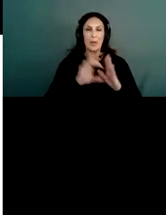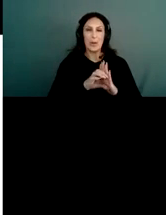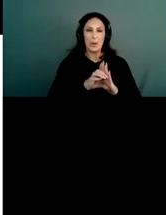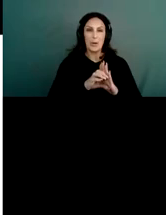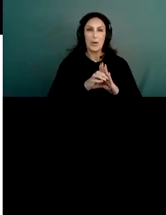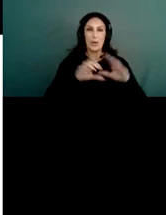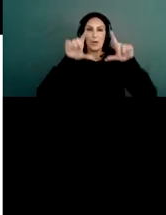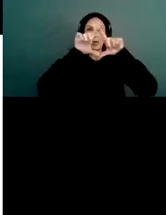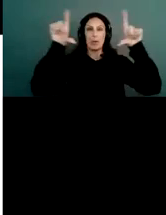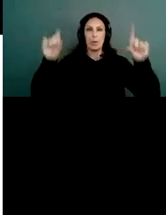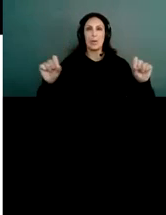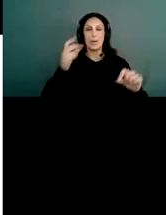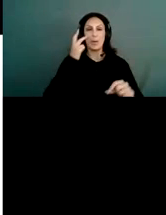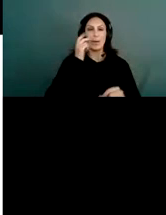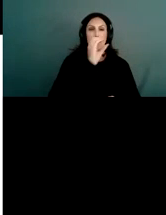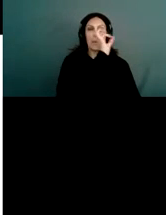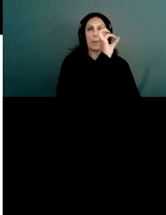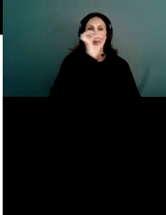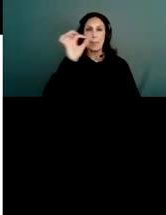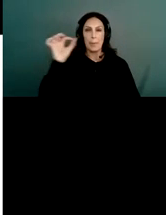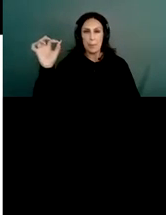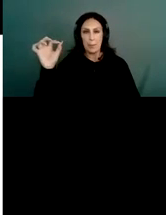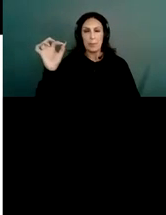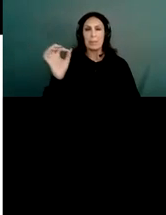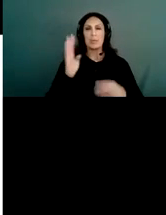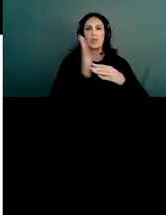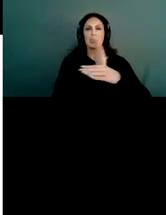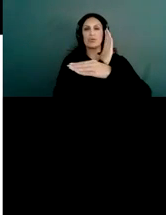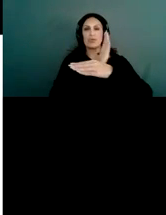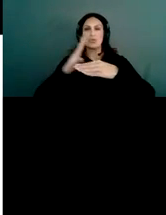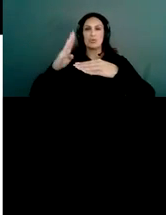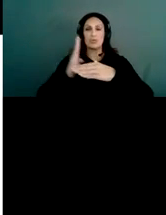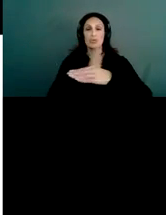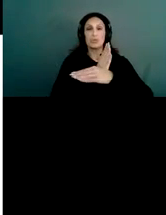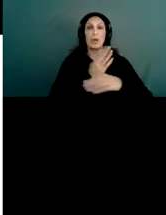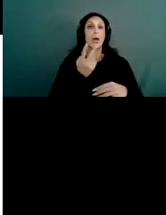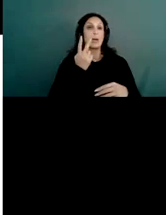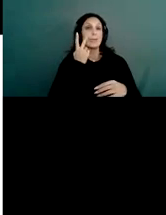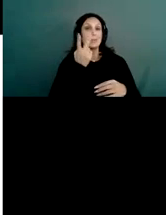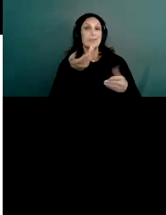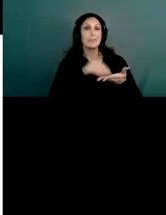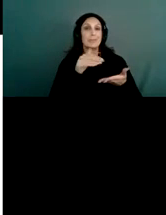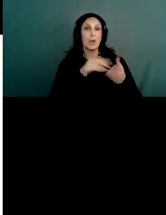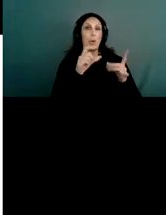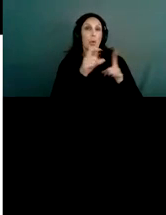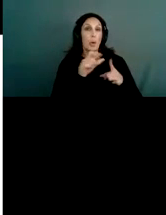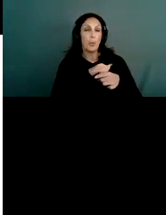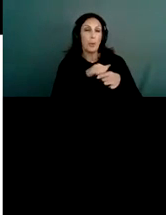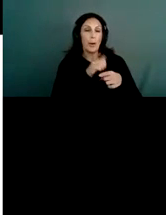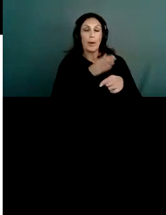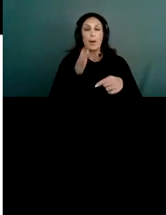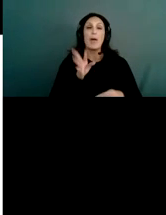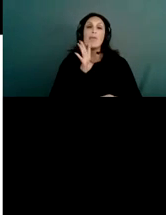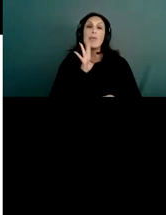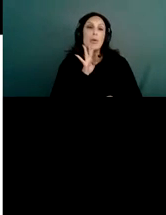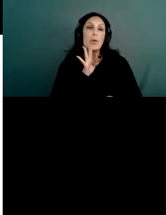top of the screen here. They range from sight word practice, fluency, root